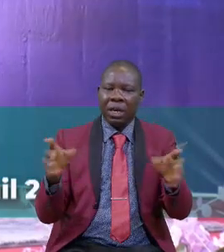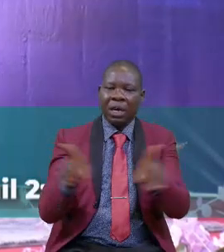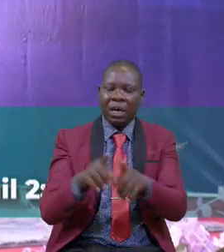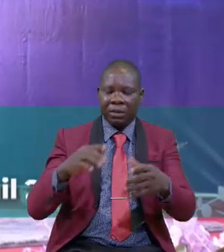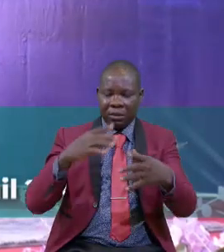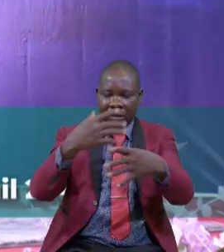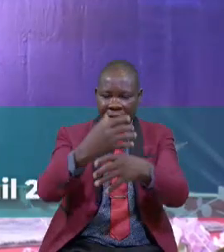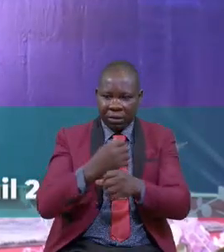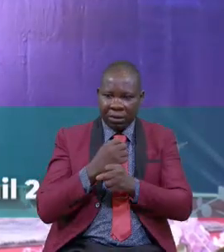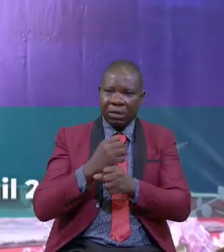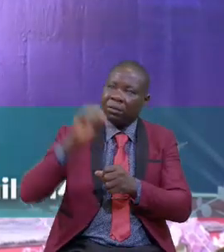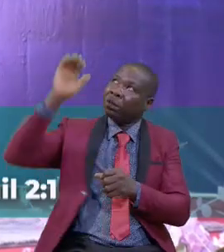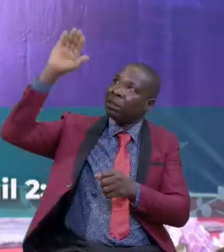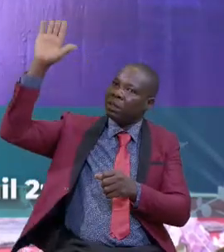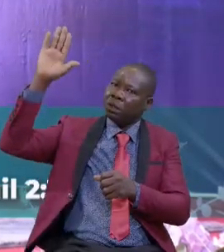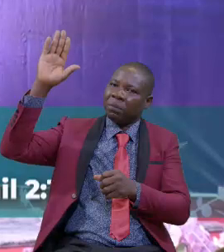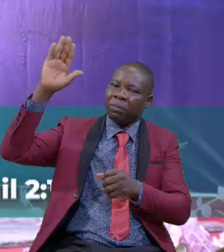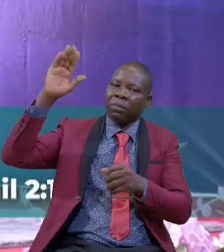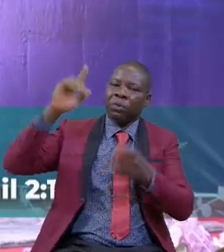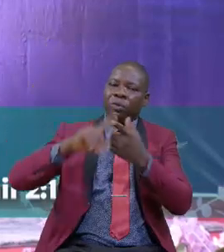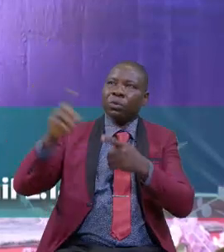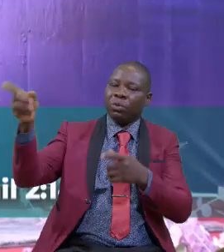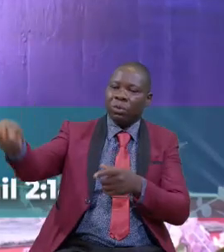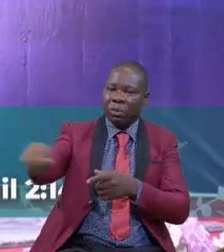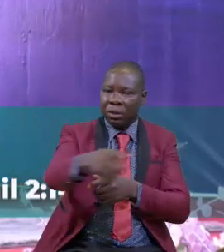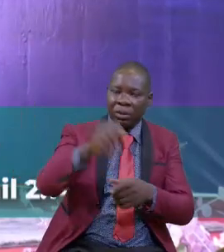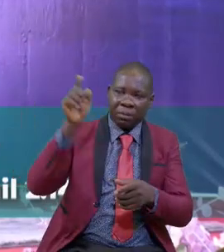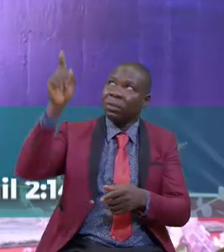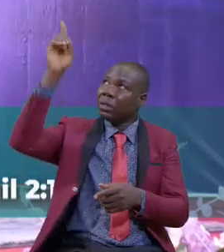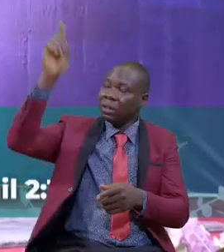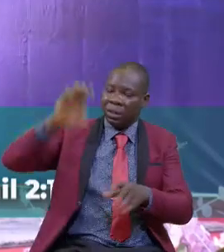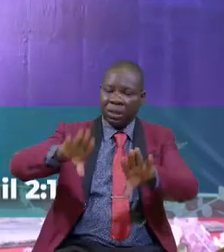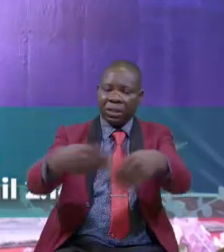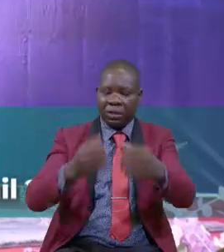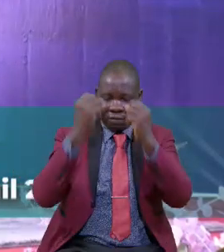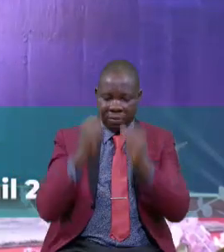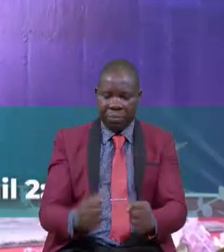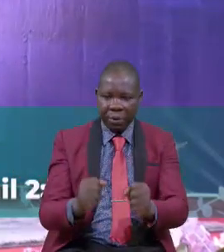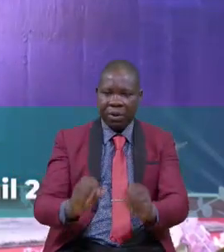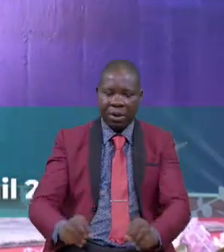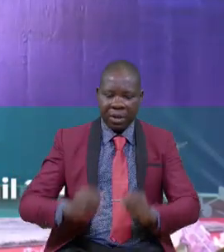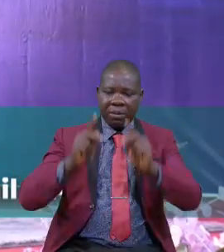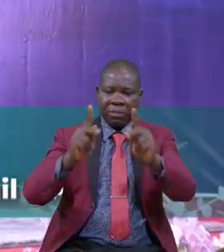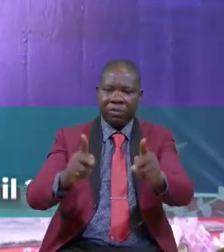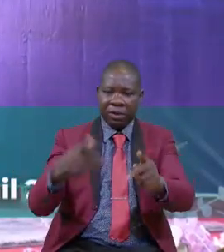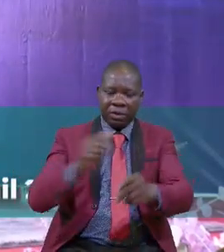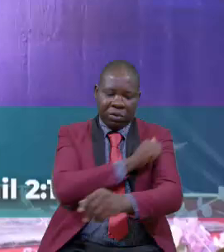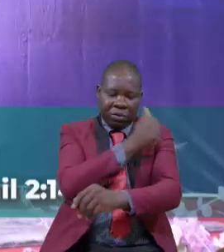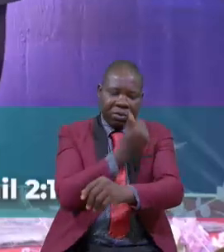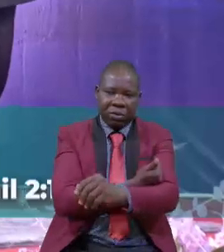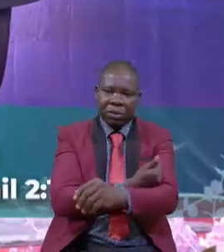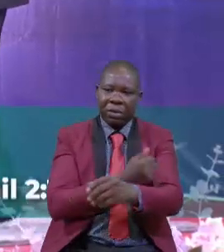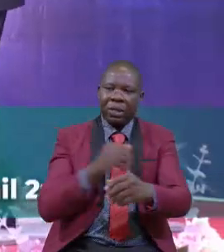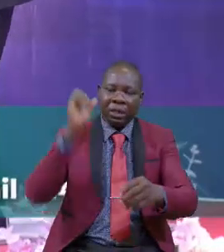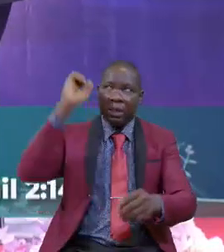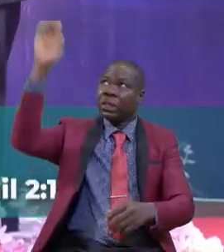them he gave power, privilege, authority. He gave power to become the